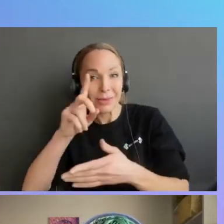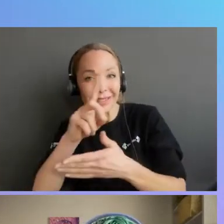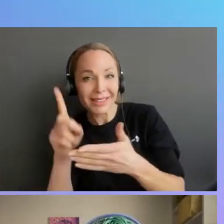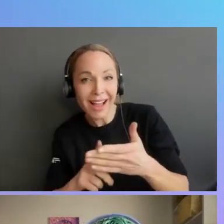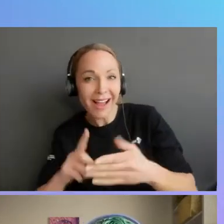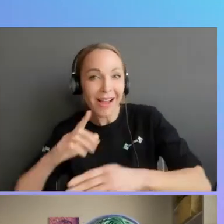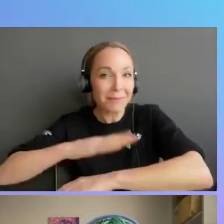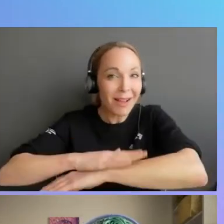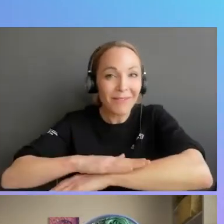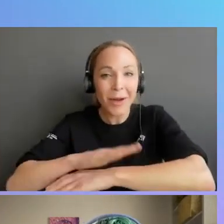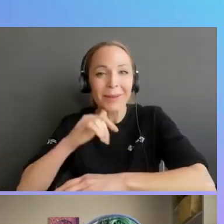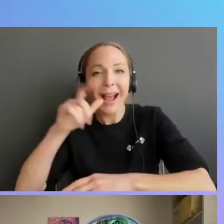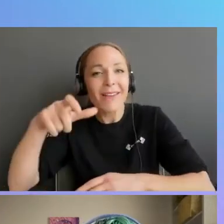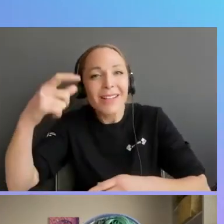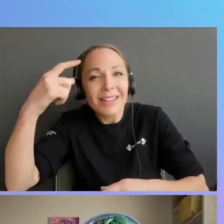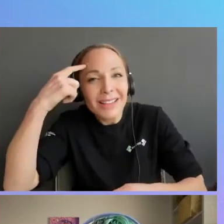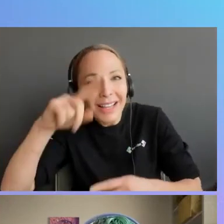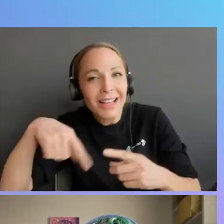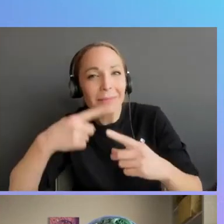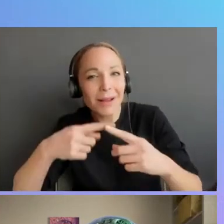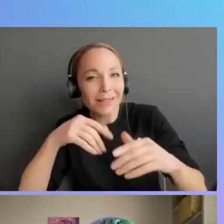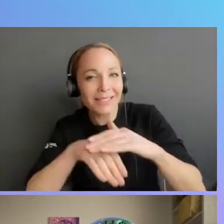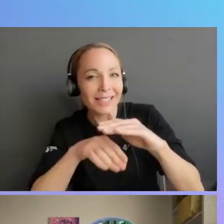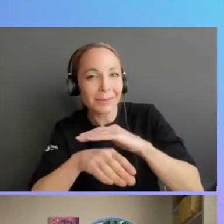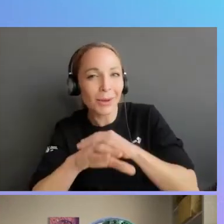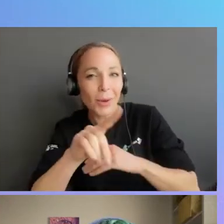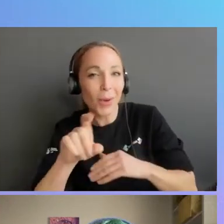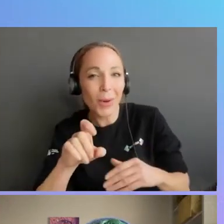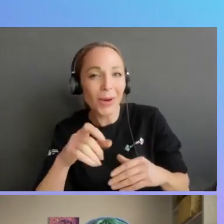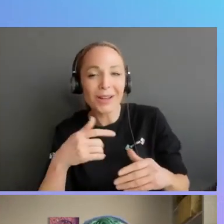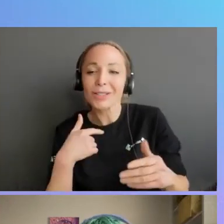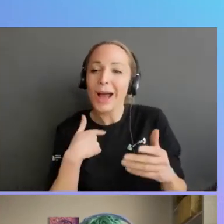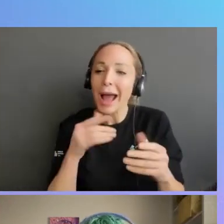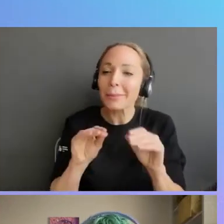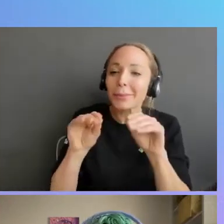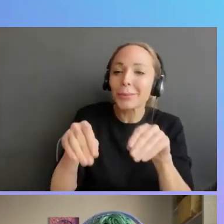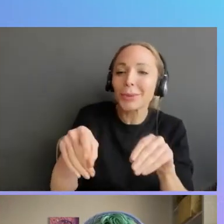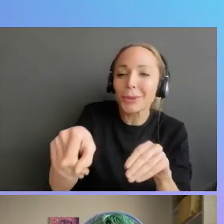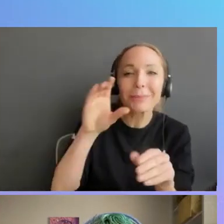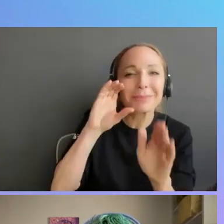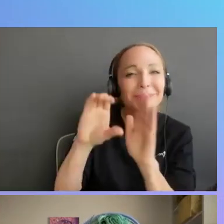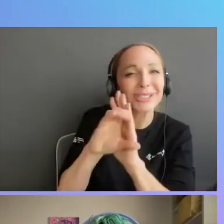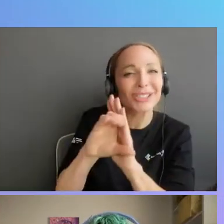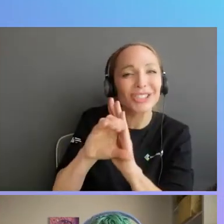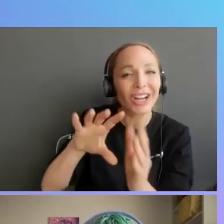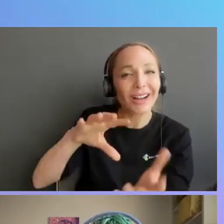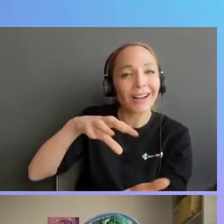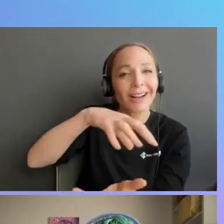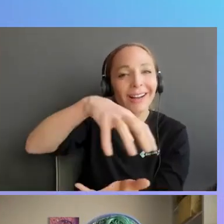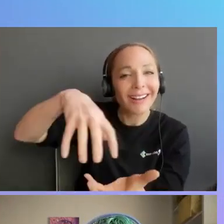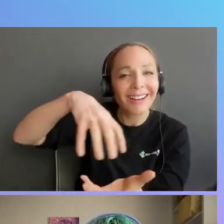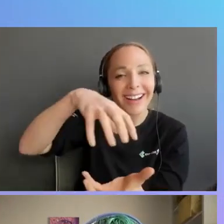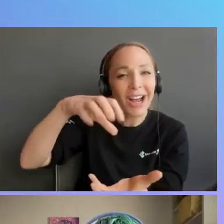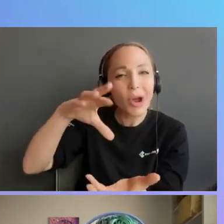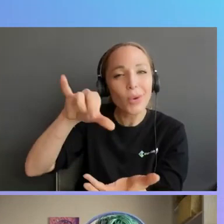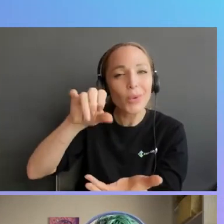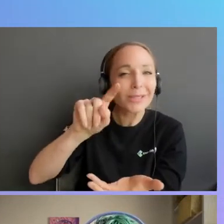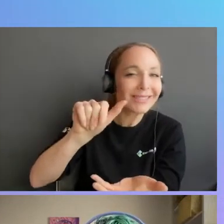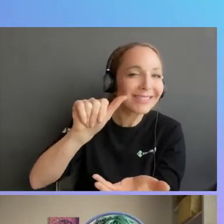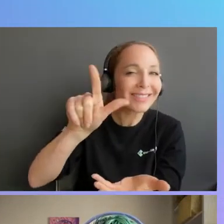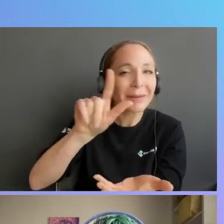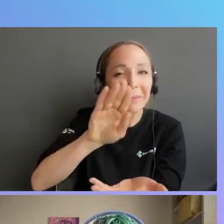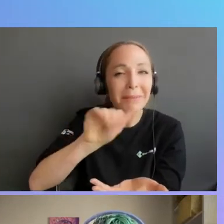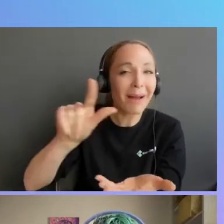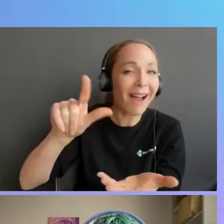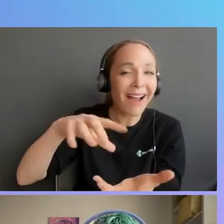of a crystal ball kind of forecasting the future where we'll someday in the future live in a world where everything is accessible by default.